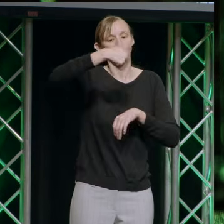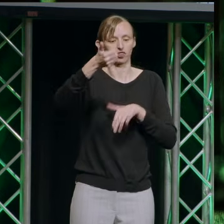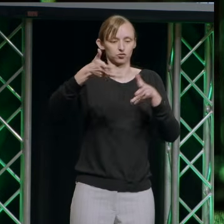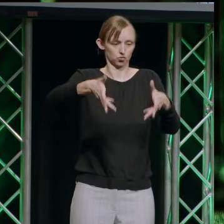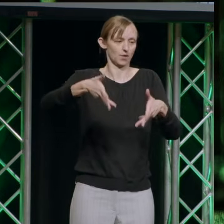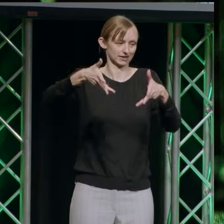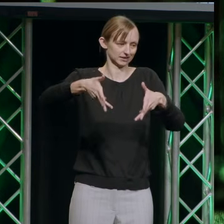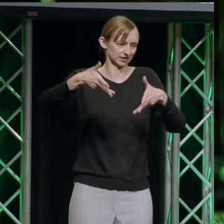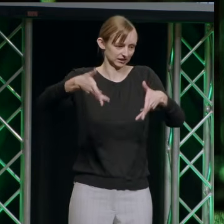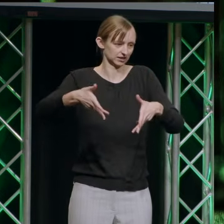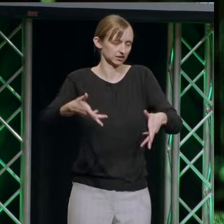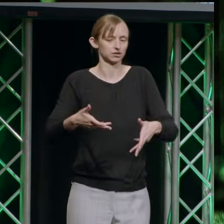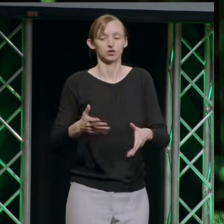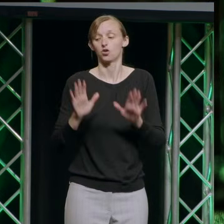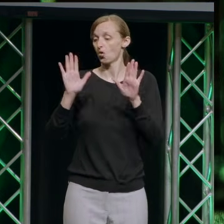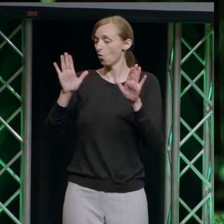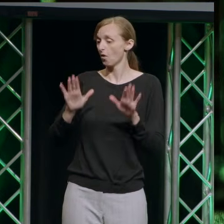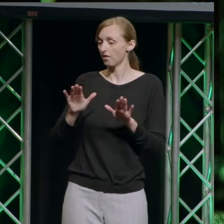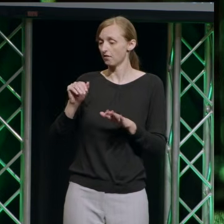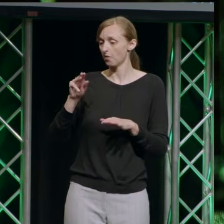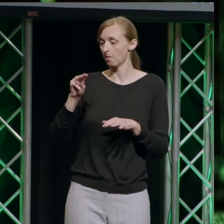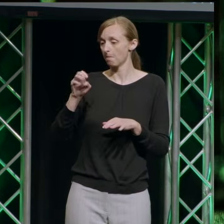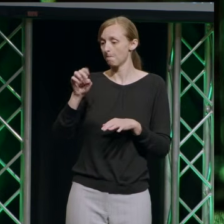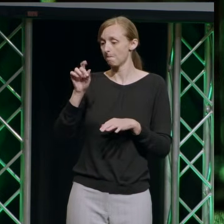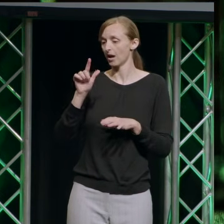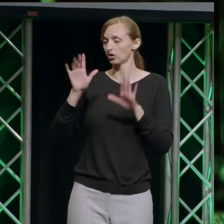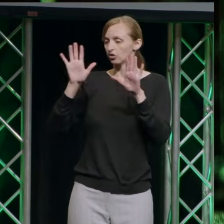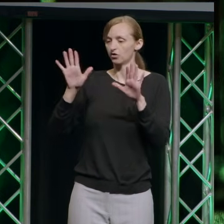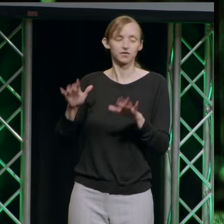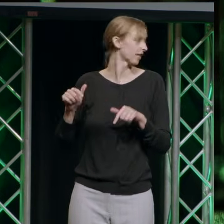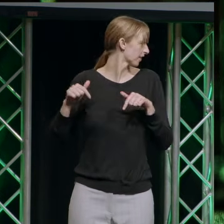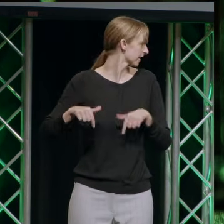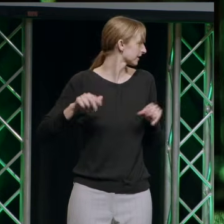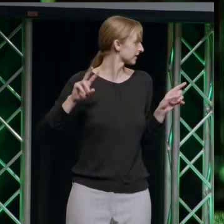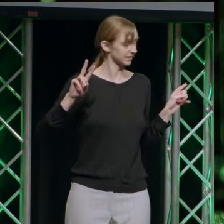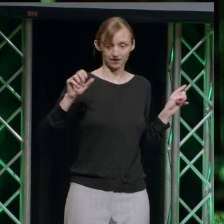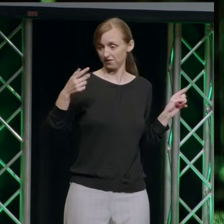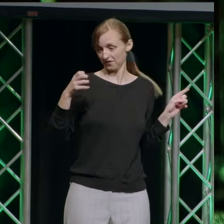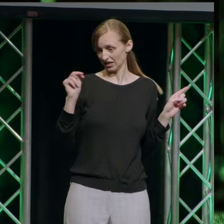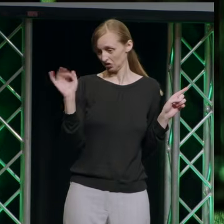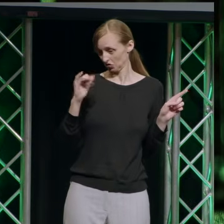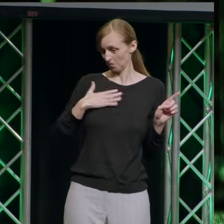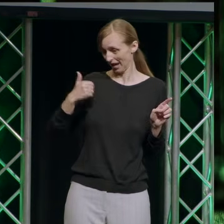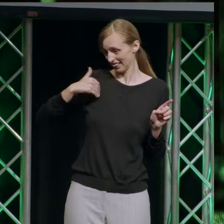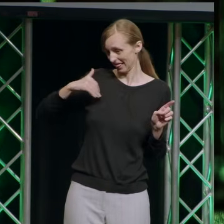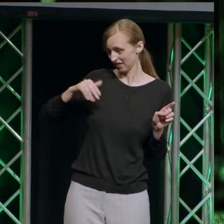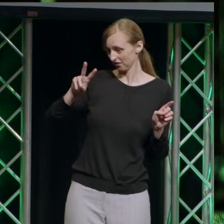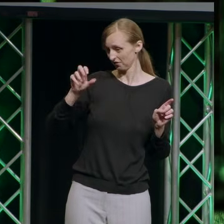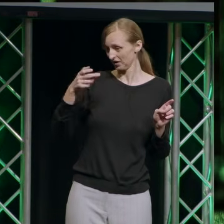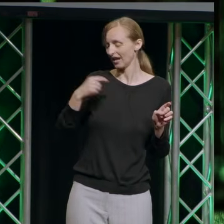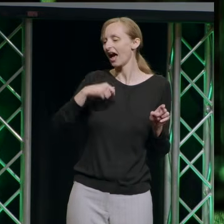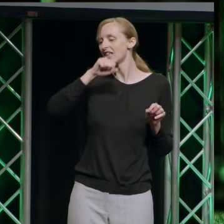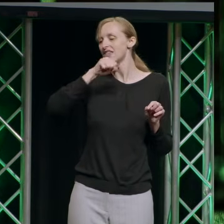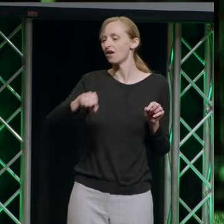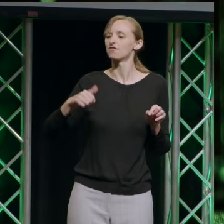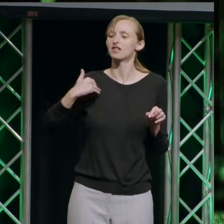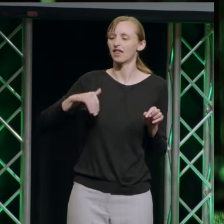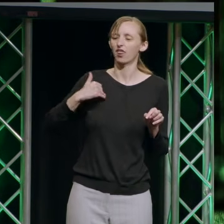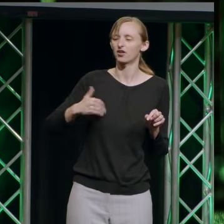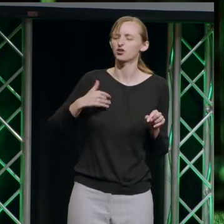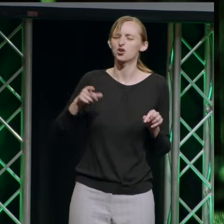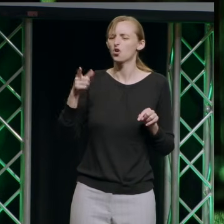important right now. Well, thank you. This is vegan, by the way. I'm in vegan leather for sure. But as somebody that loves leather, where was your